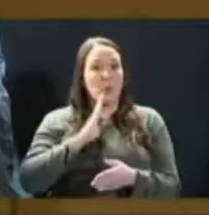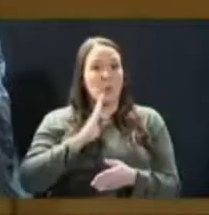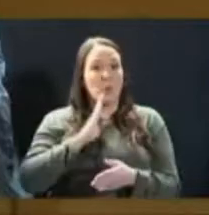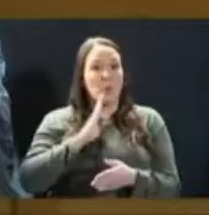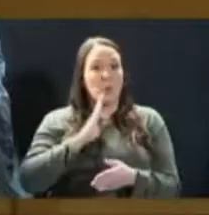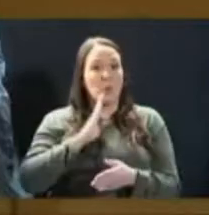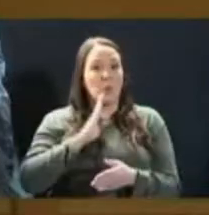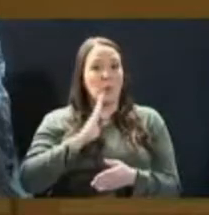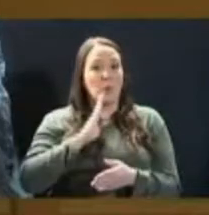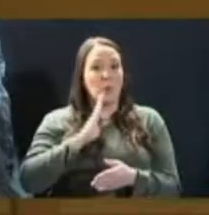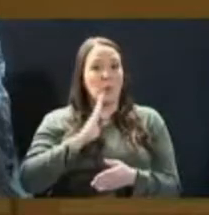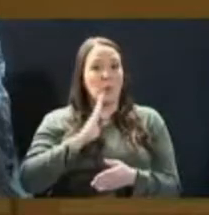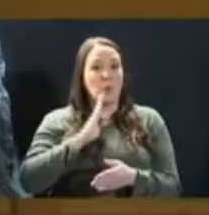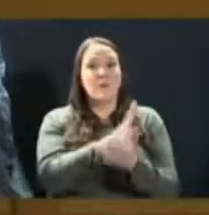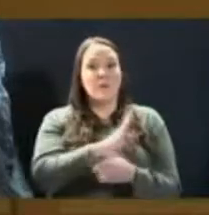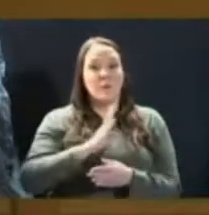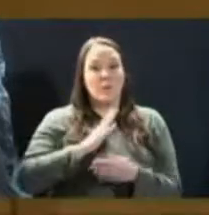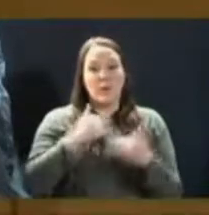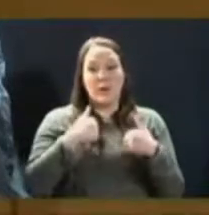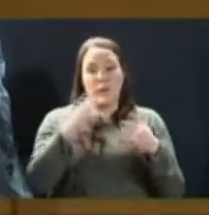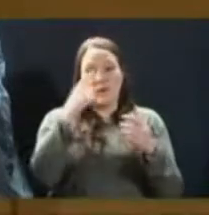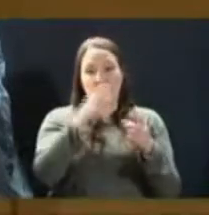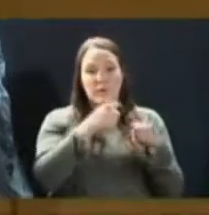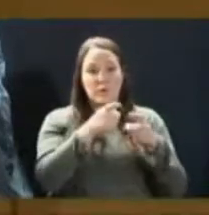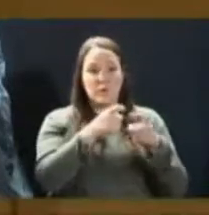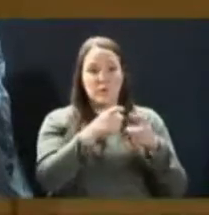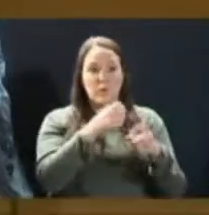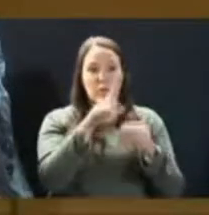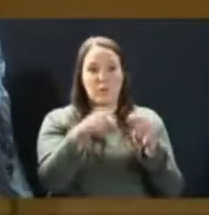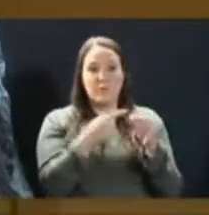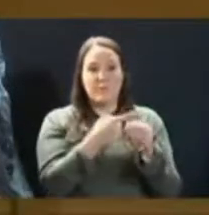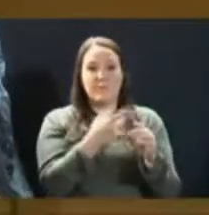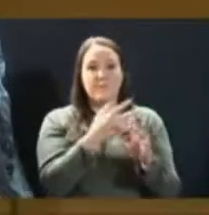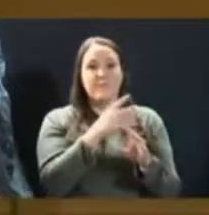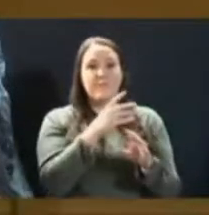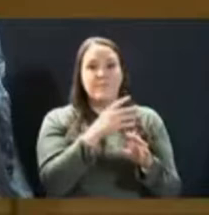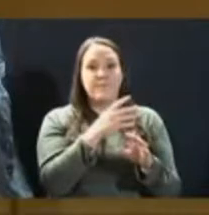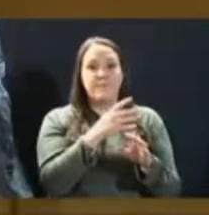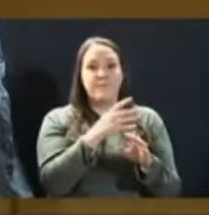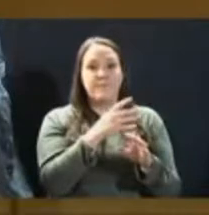have control over their respective school systems.